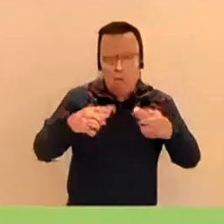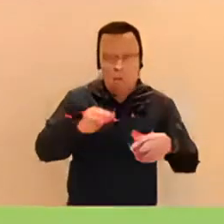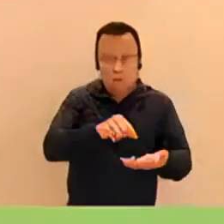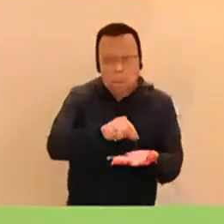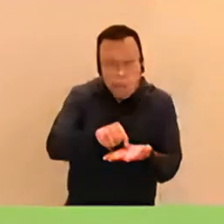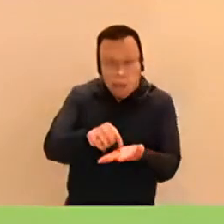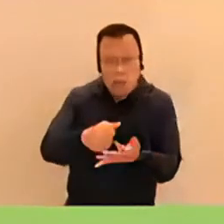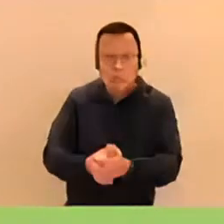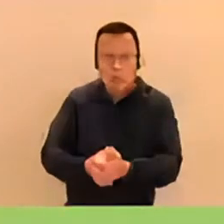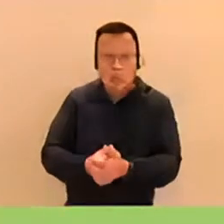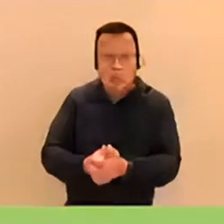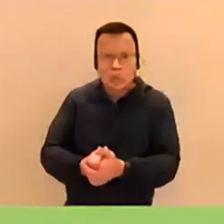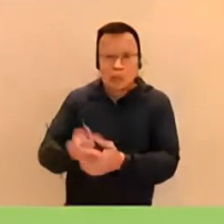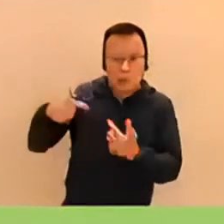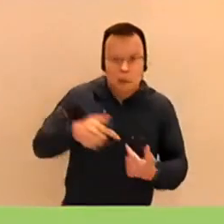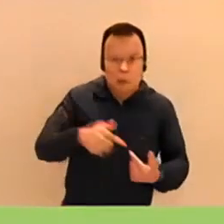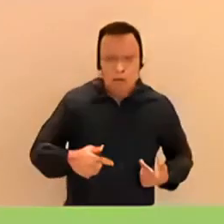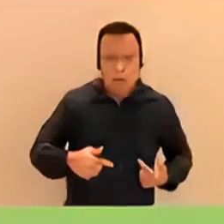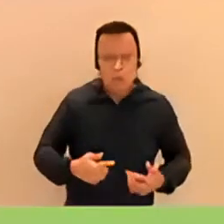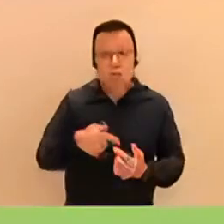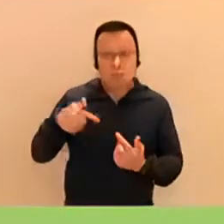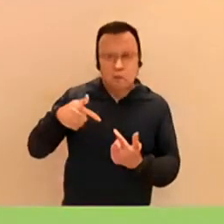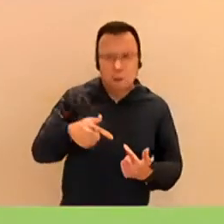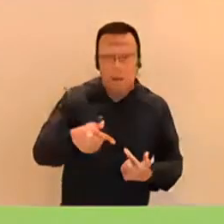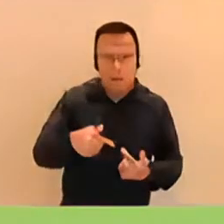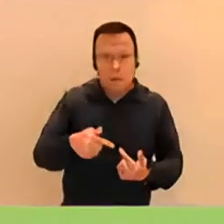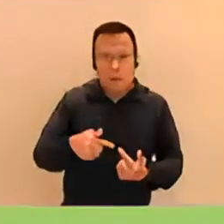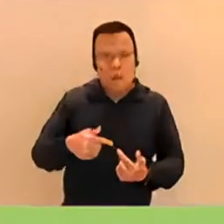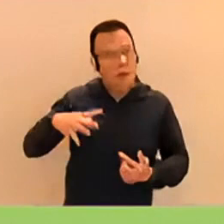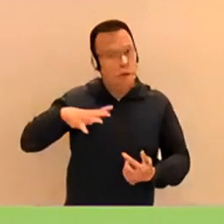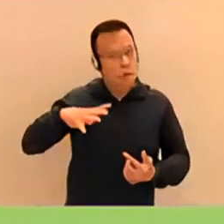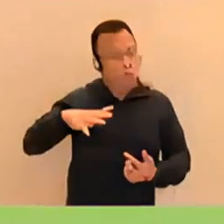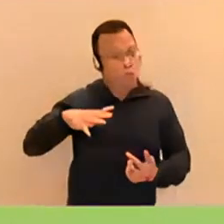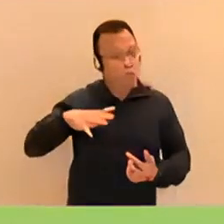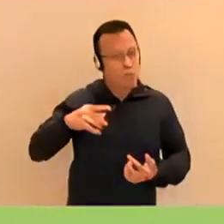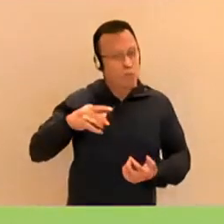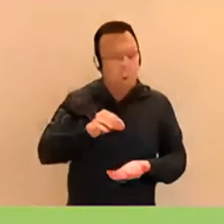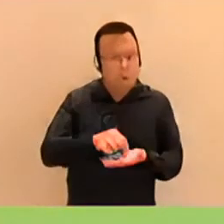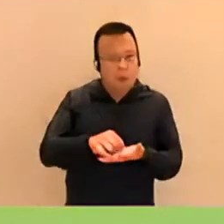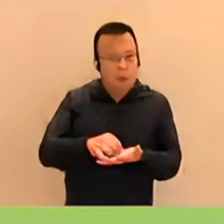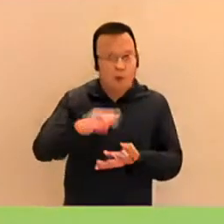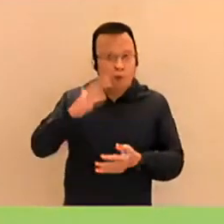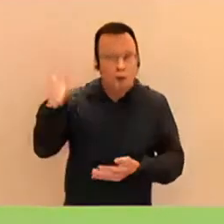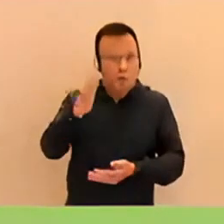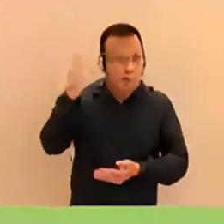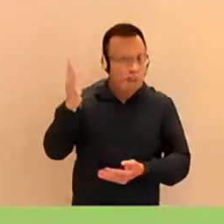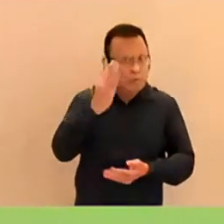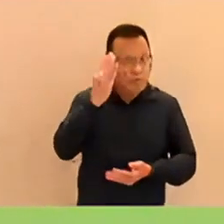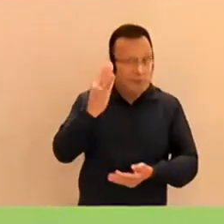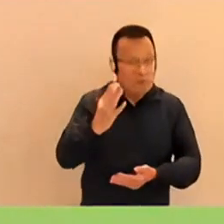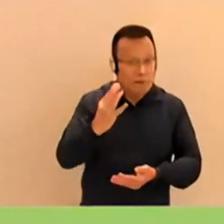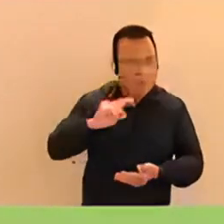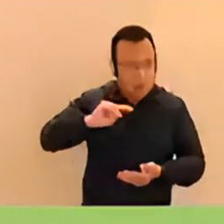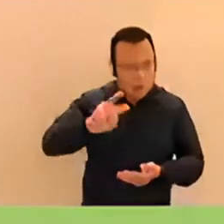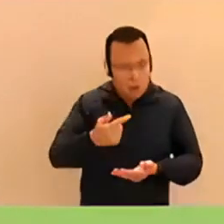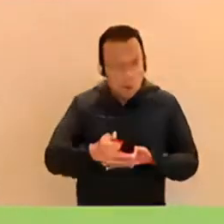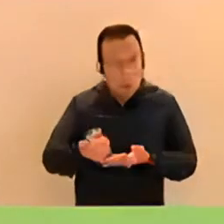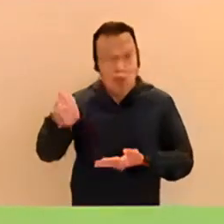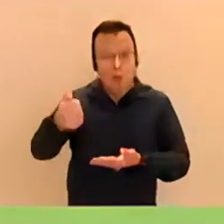creation and natural activities to benefit both human and ecological systems, as well as the